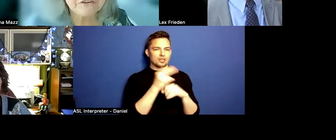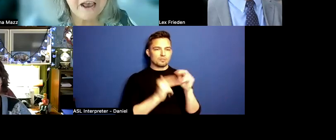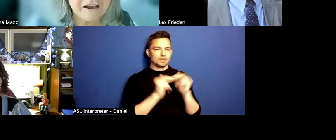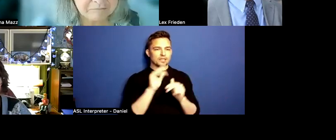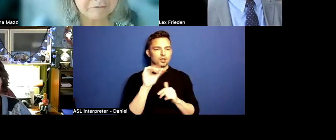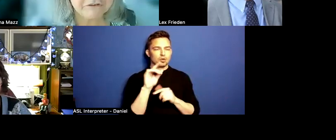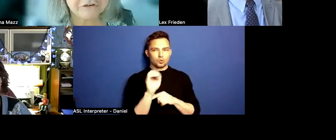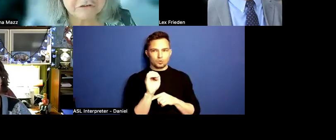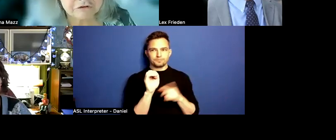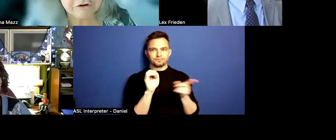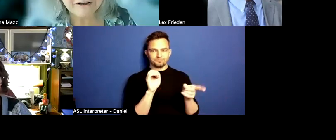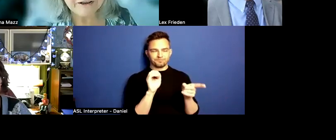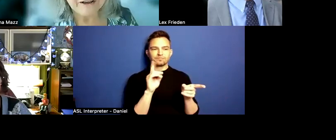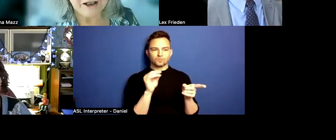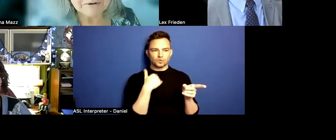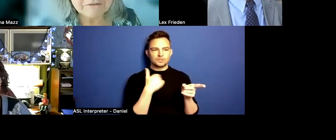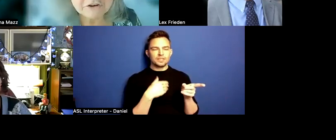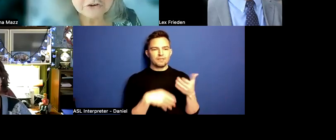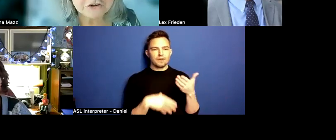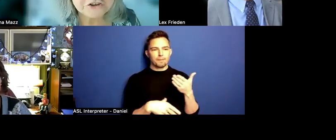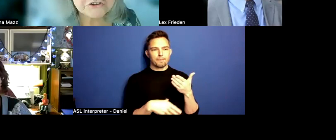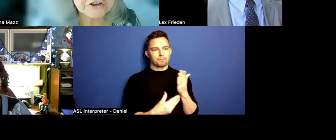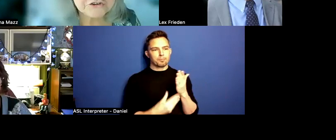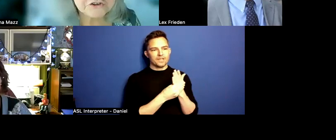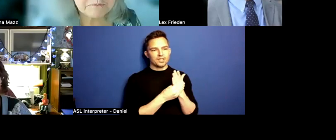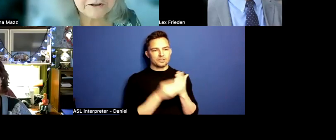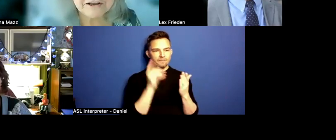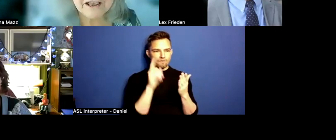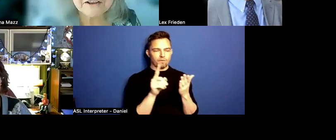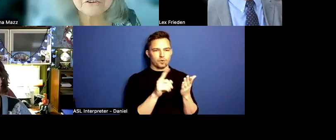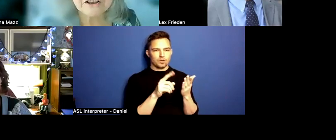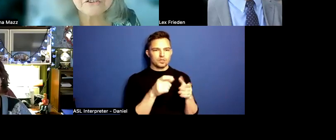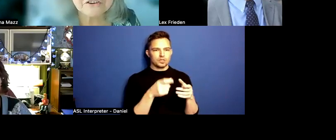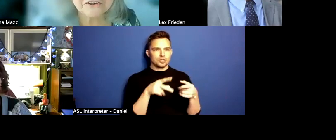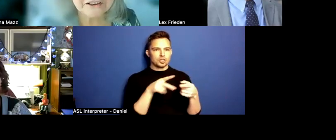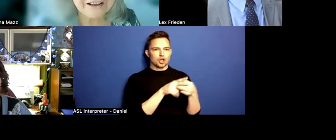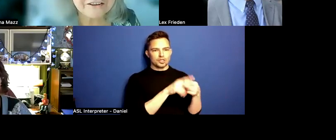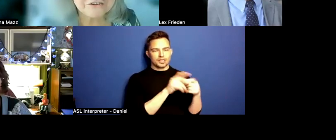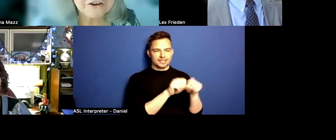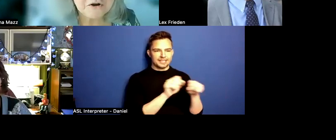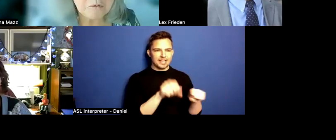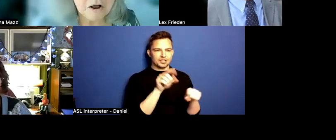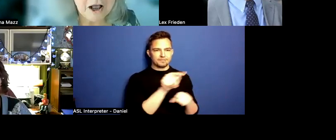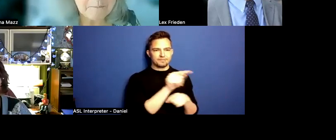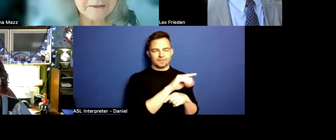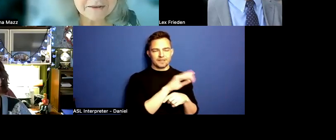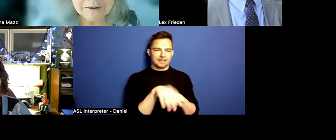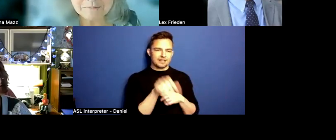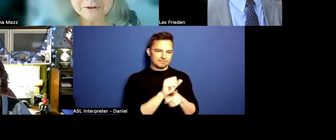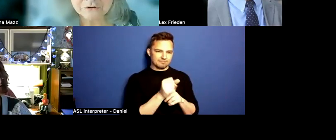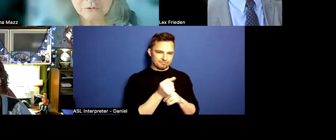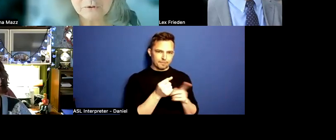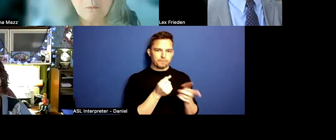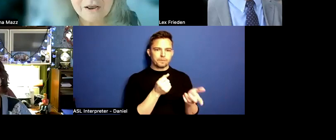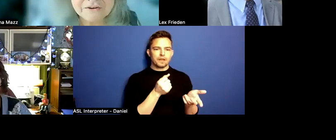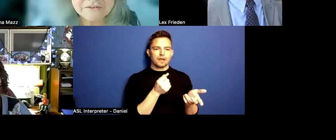in fact, does have provisions for EV charging stations, but as is the case, I